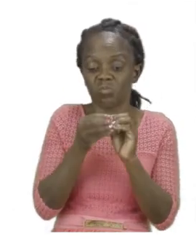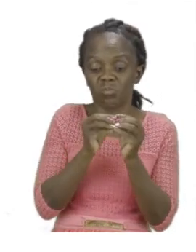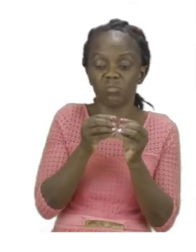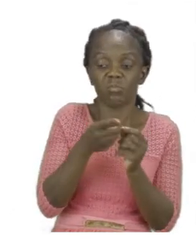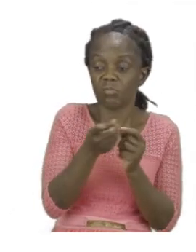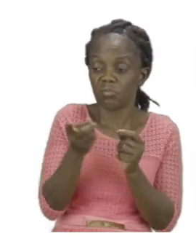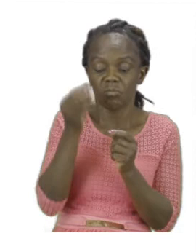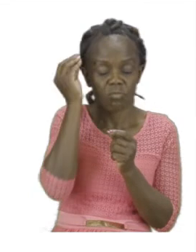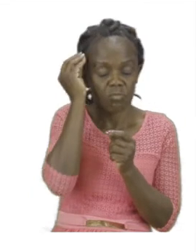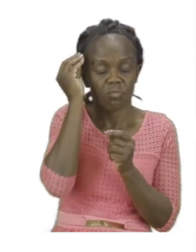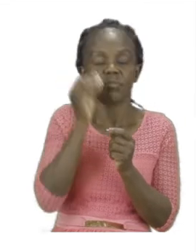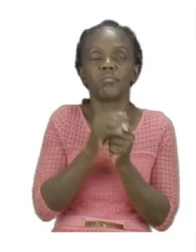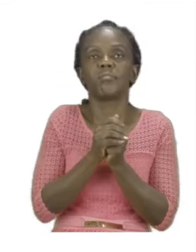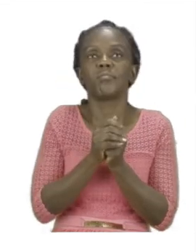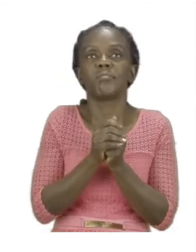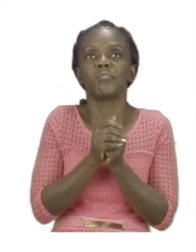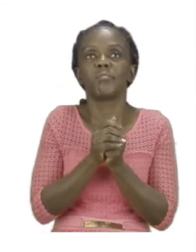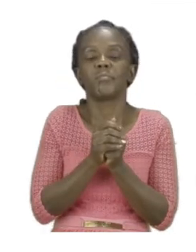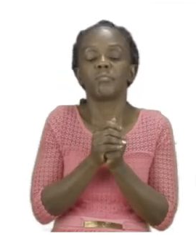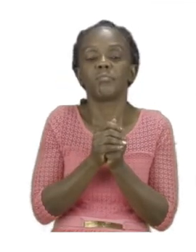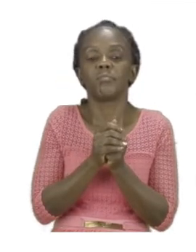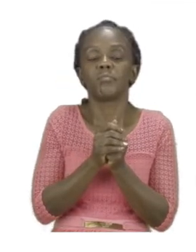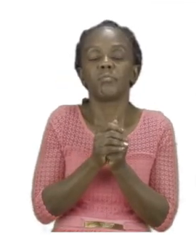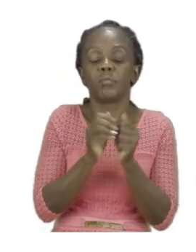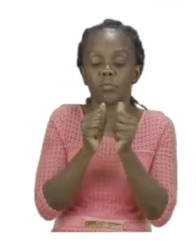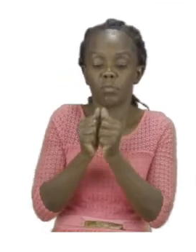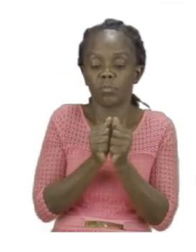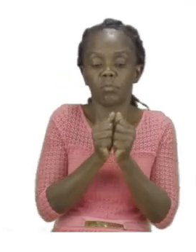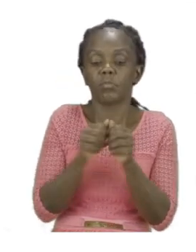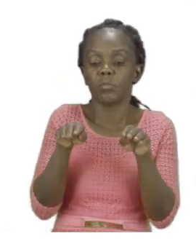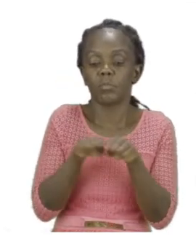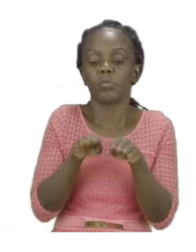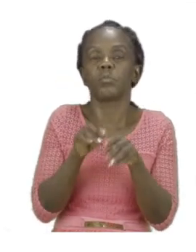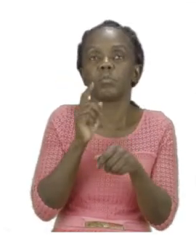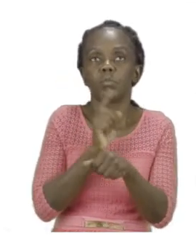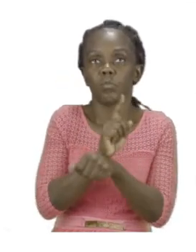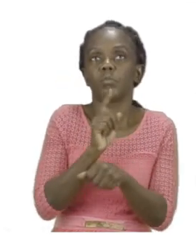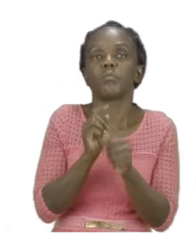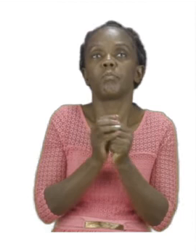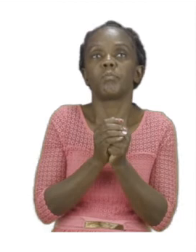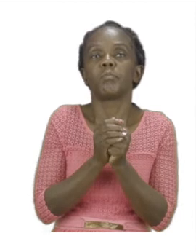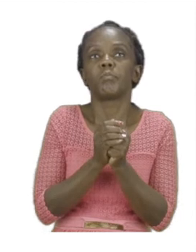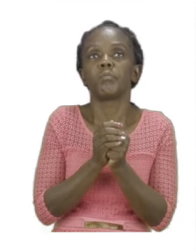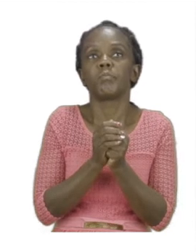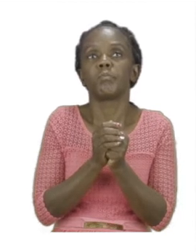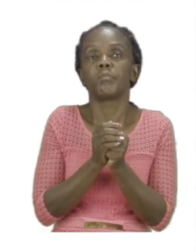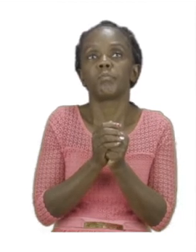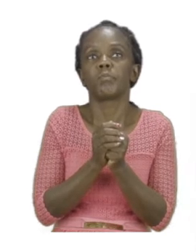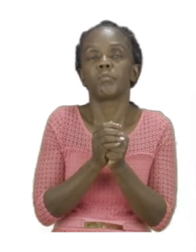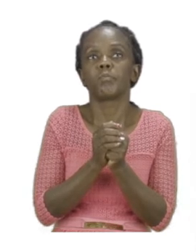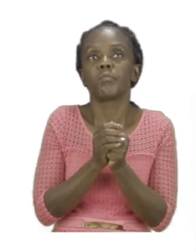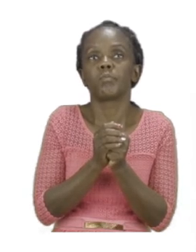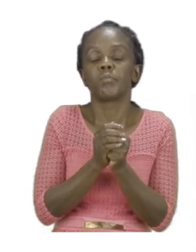do one together. Let's do the first one. Now, the first one has